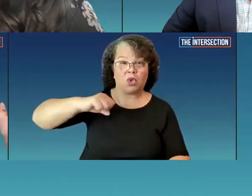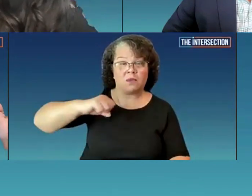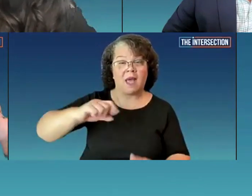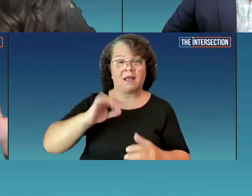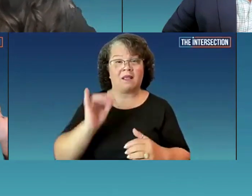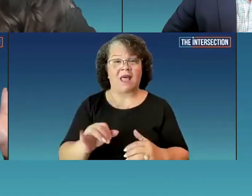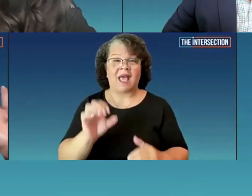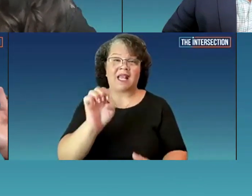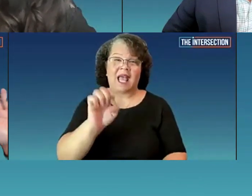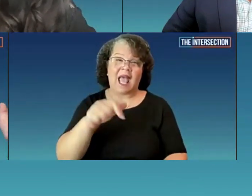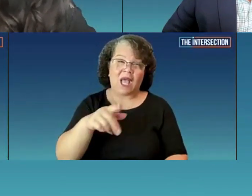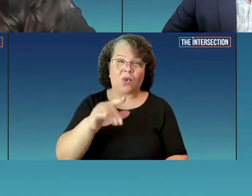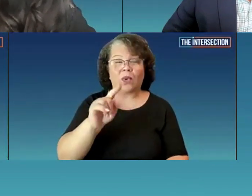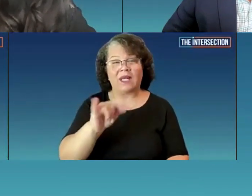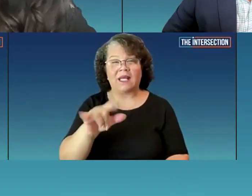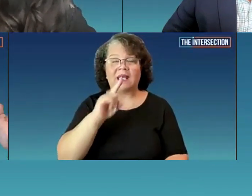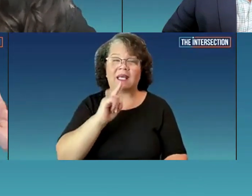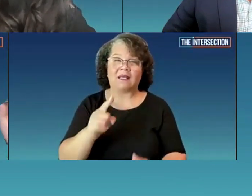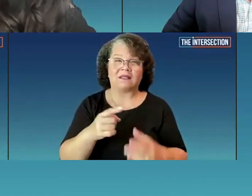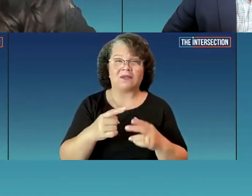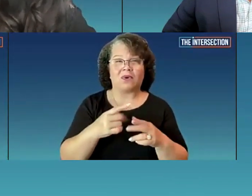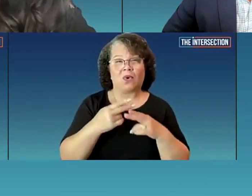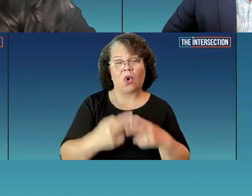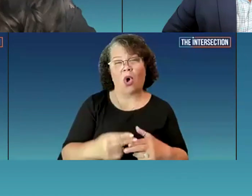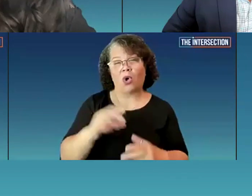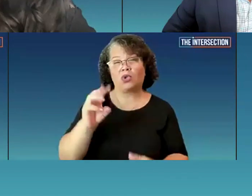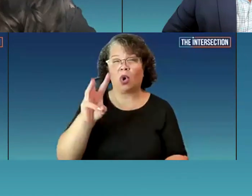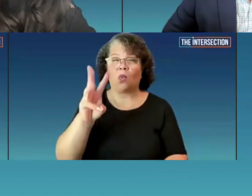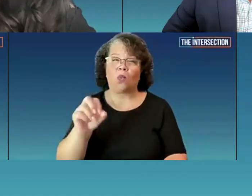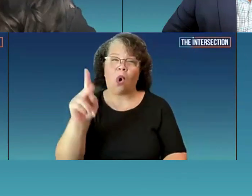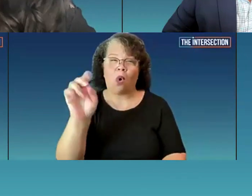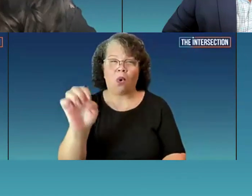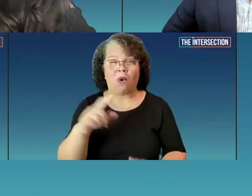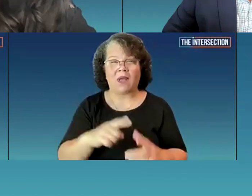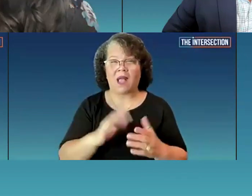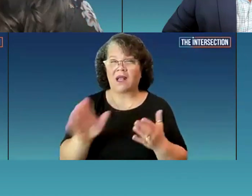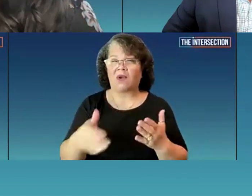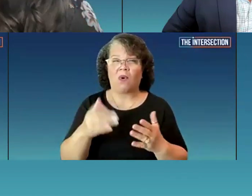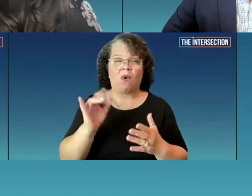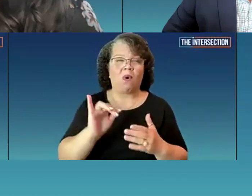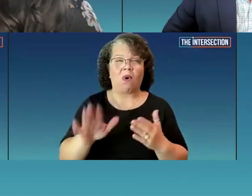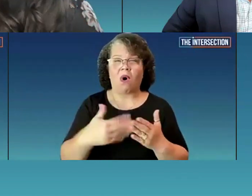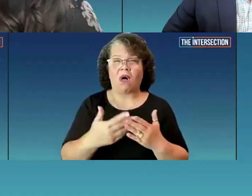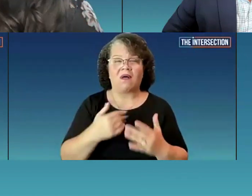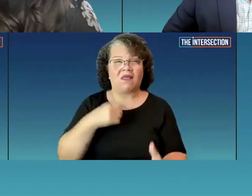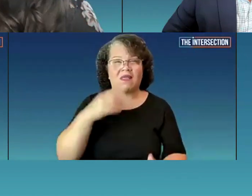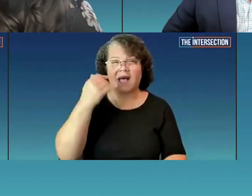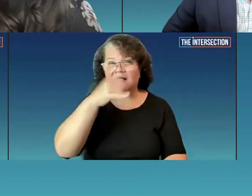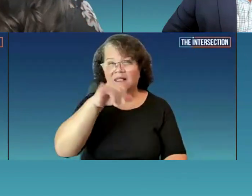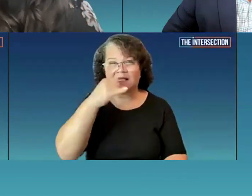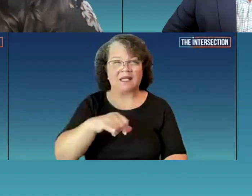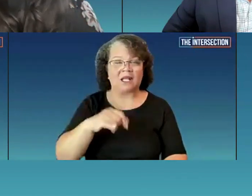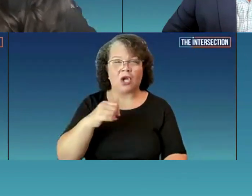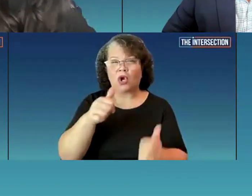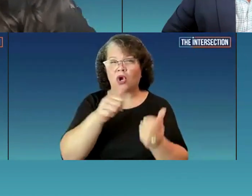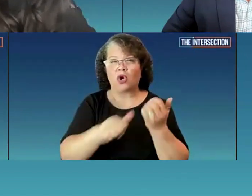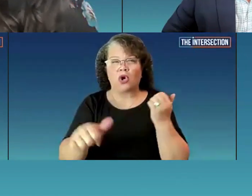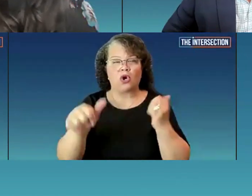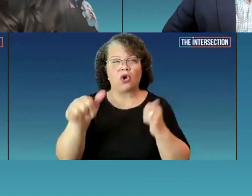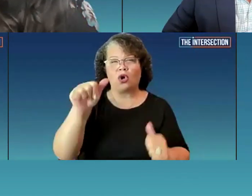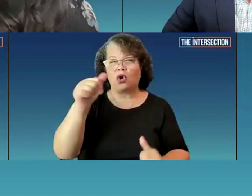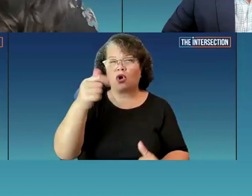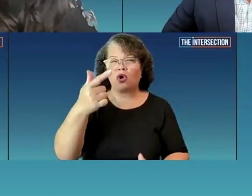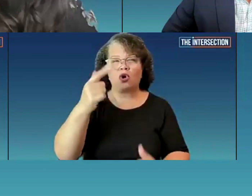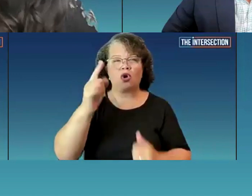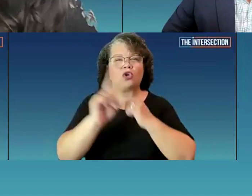is wokeism and we're not doing that and all that garbage. Am I allowed to say garbage on this,